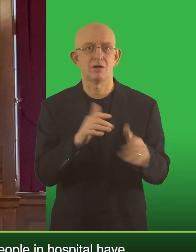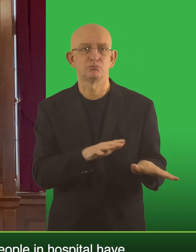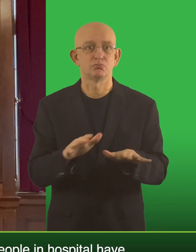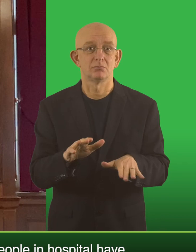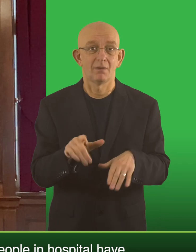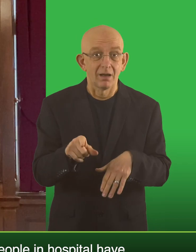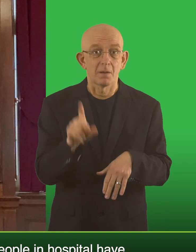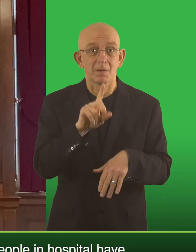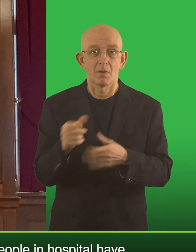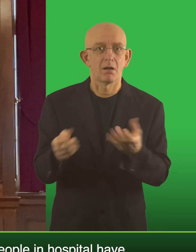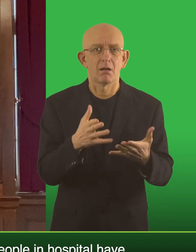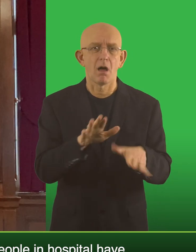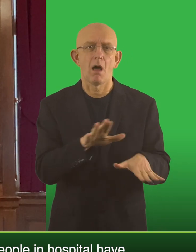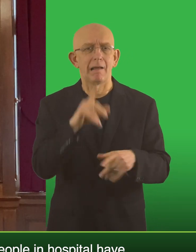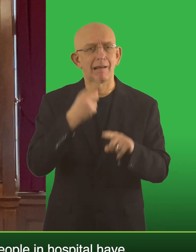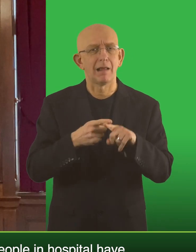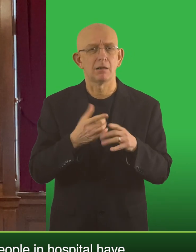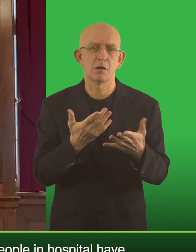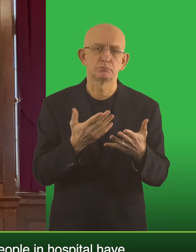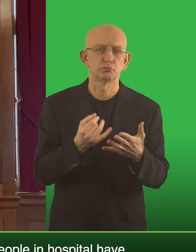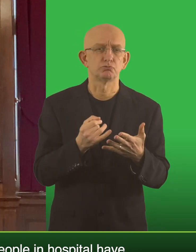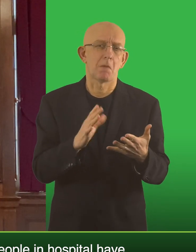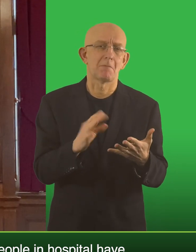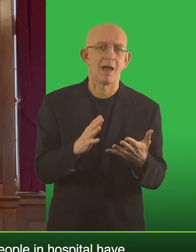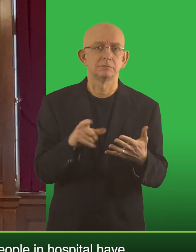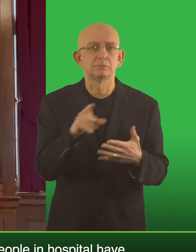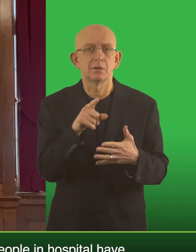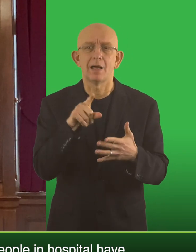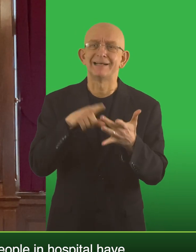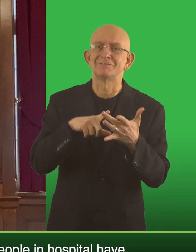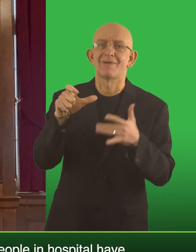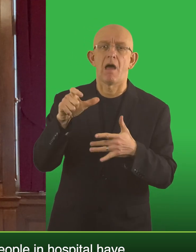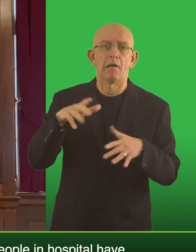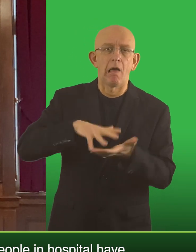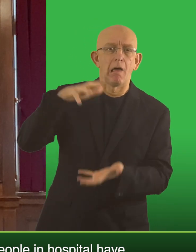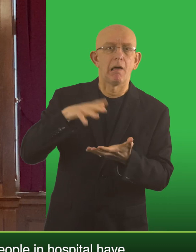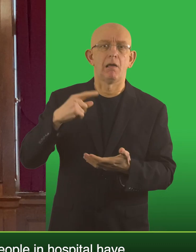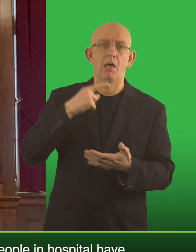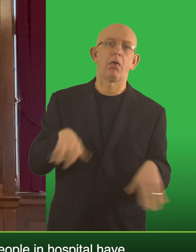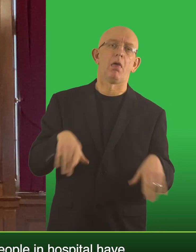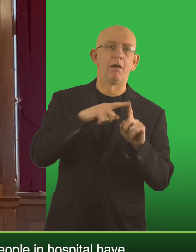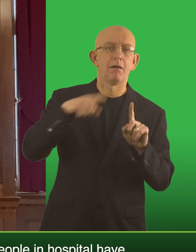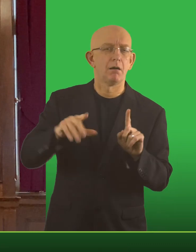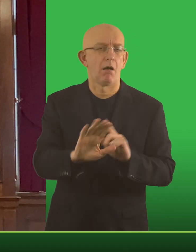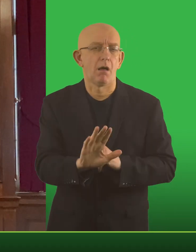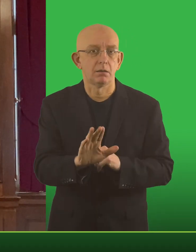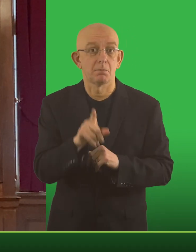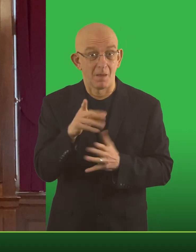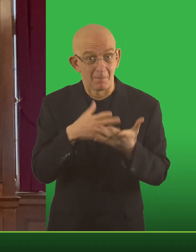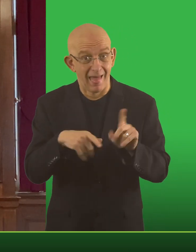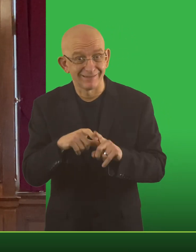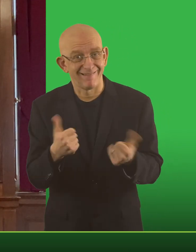Milder, so what we're seeing is that people in hospital have milder illness and probably less use of intensive care.